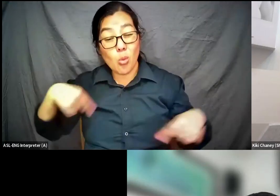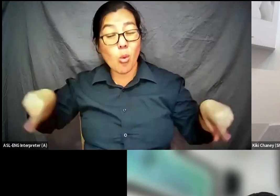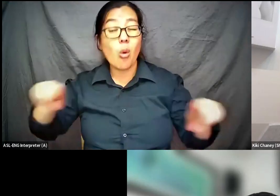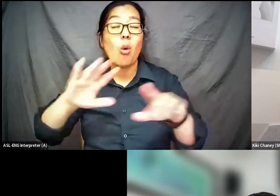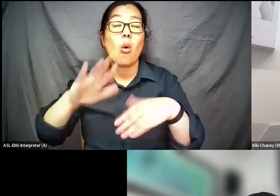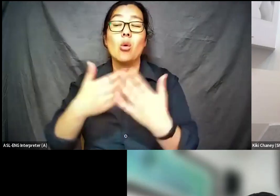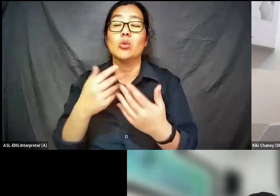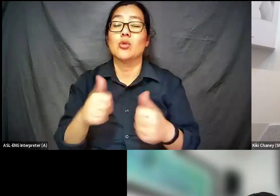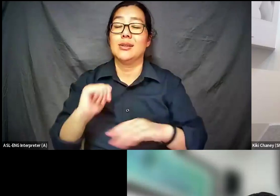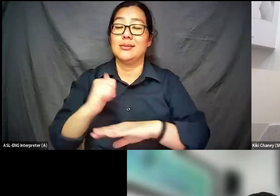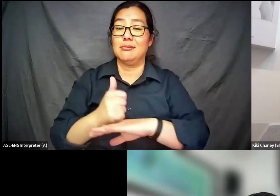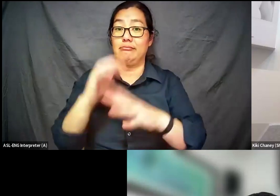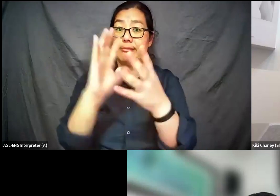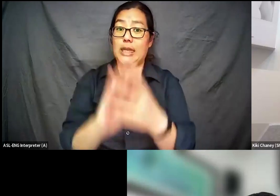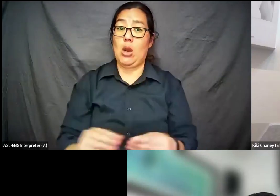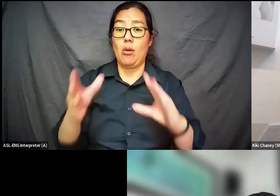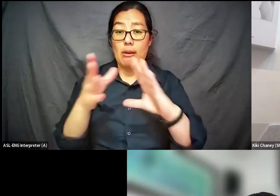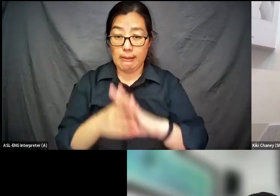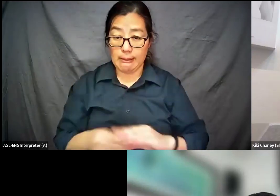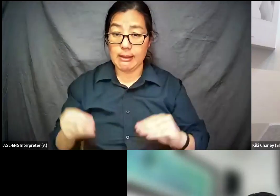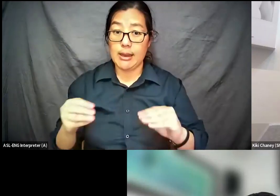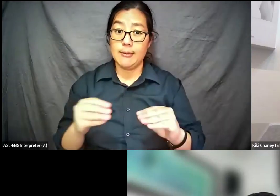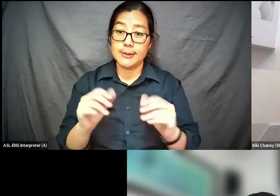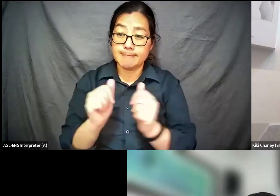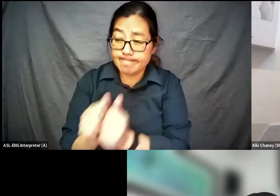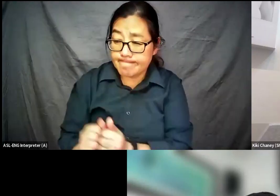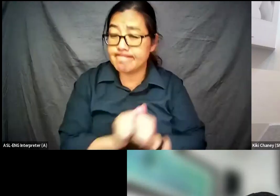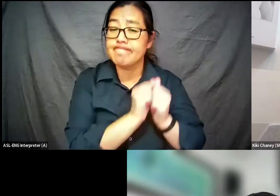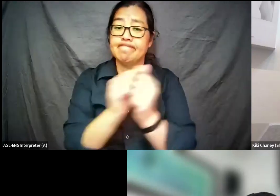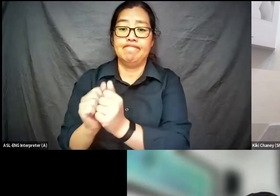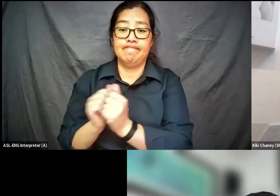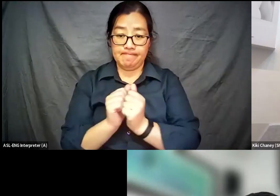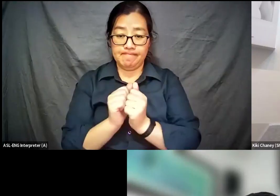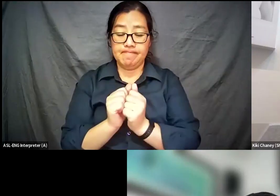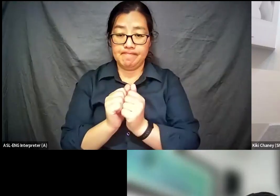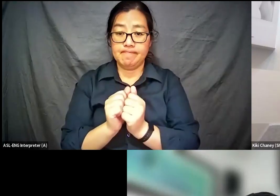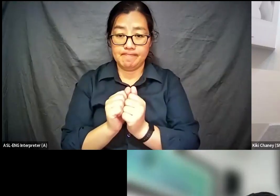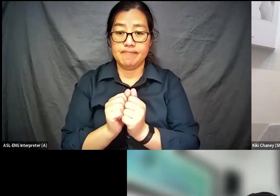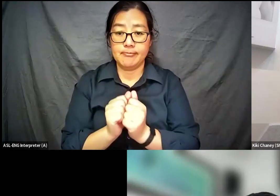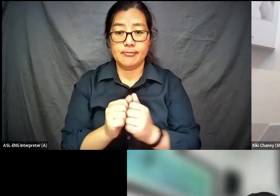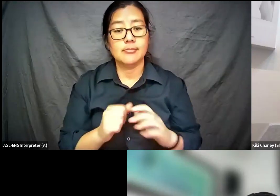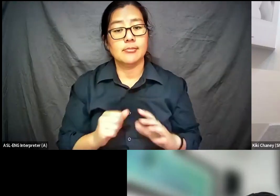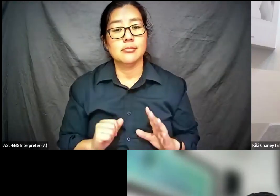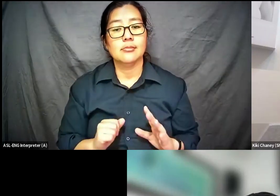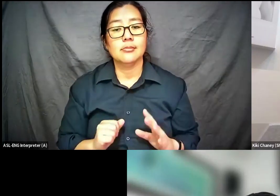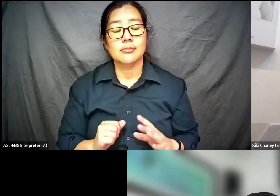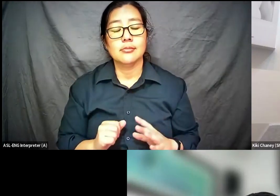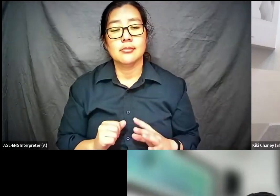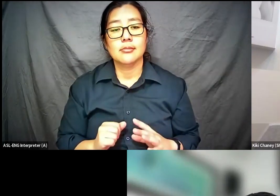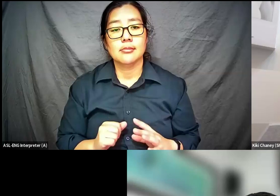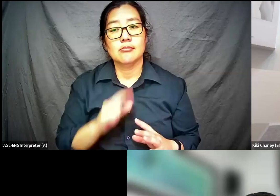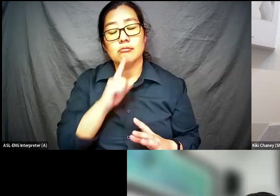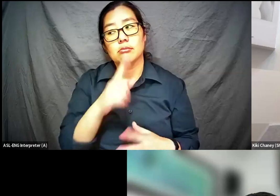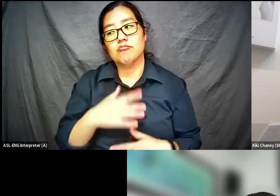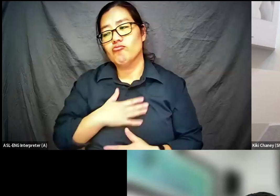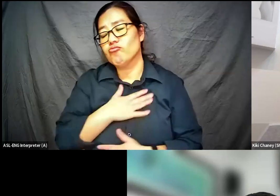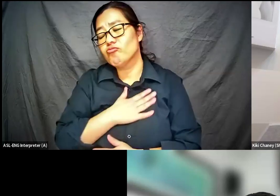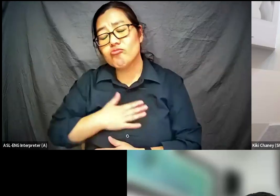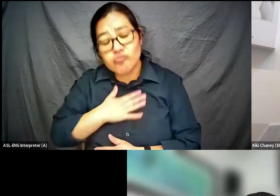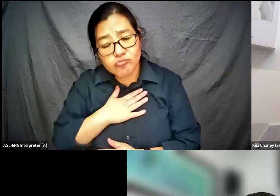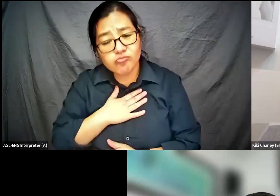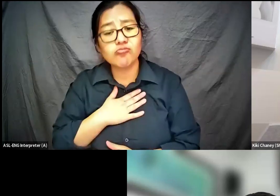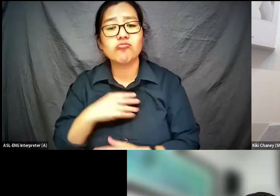essentially have a conversation like we are having now and getting the rich data, but also just being